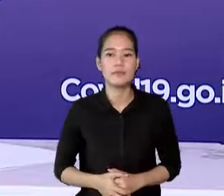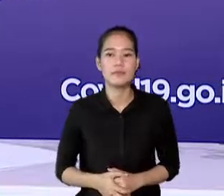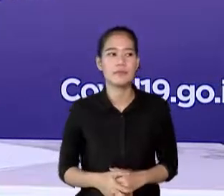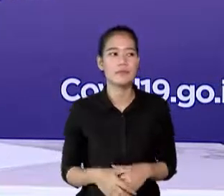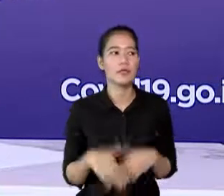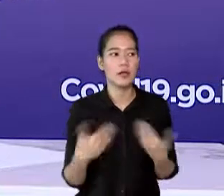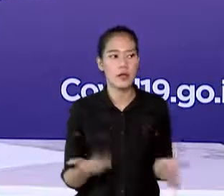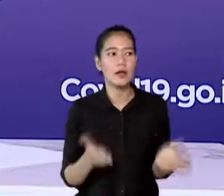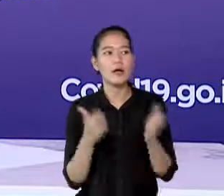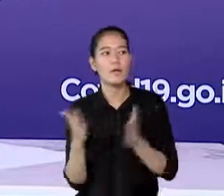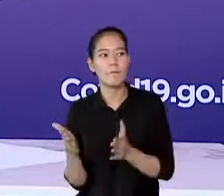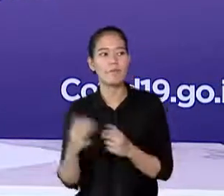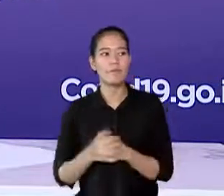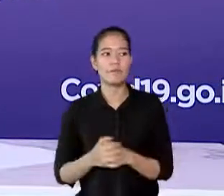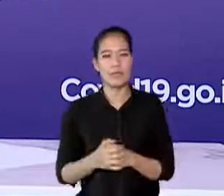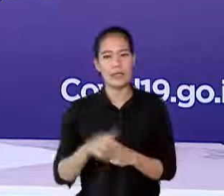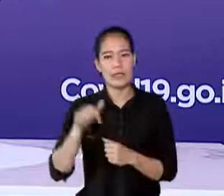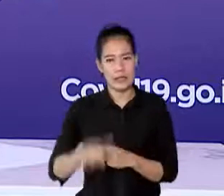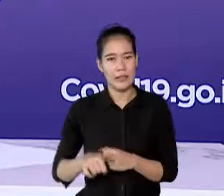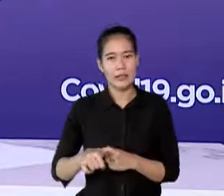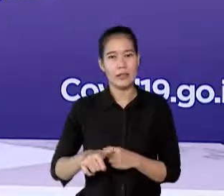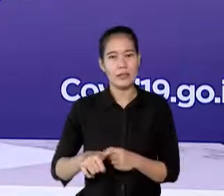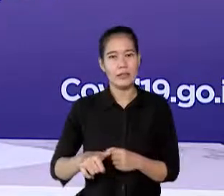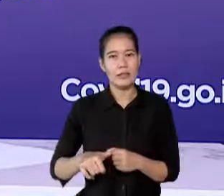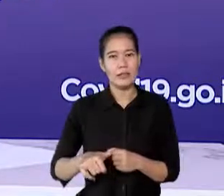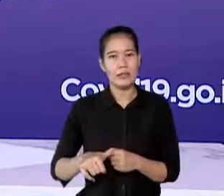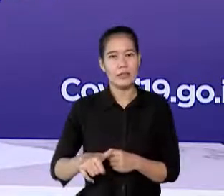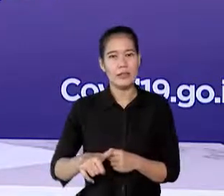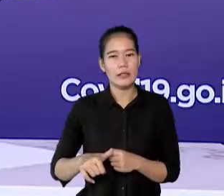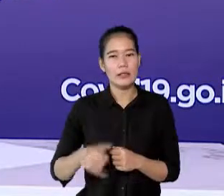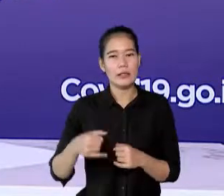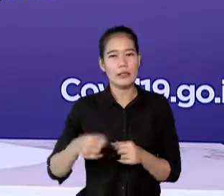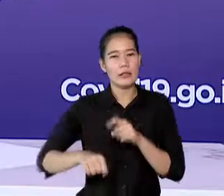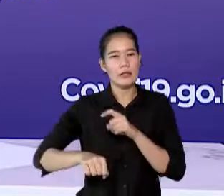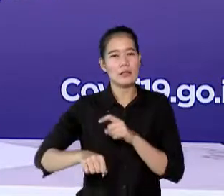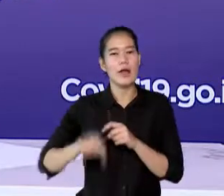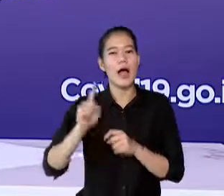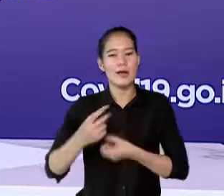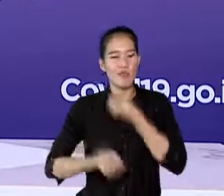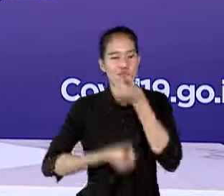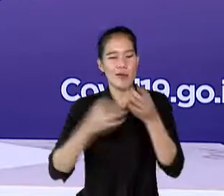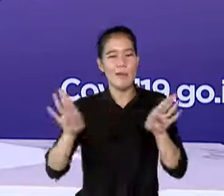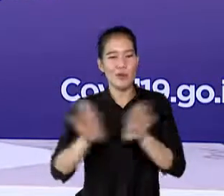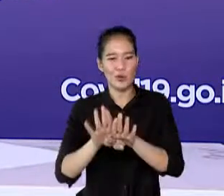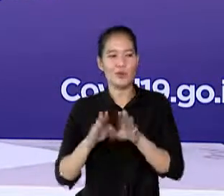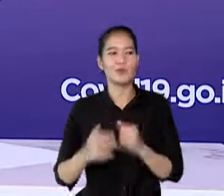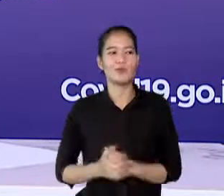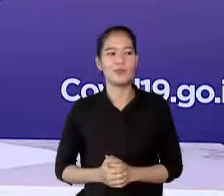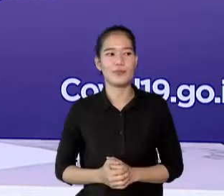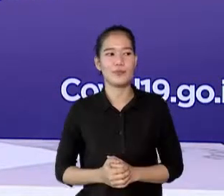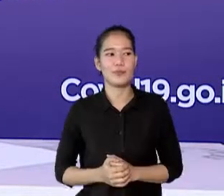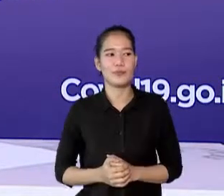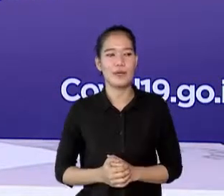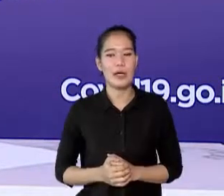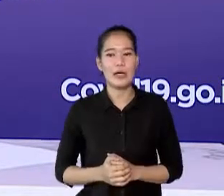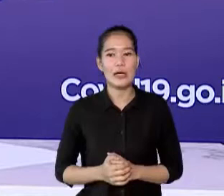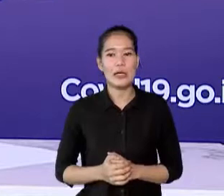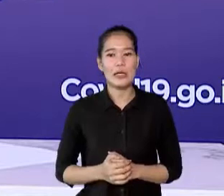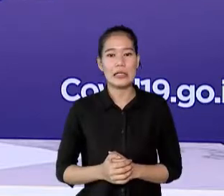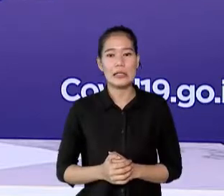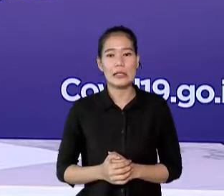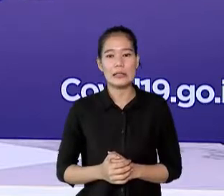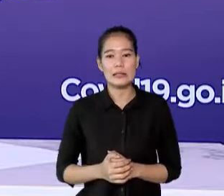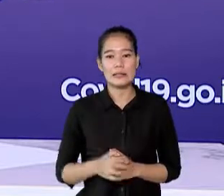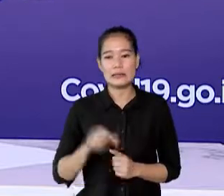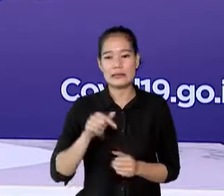So with this, I would like to have a closing statement. Before we move on the